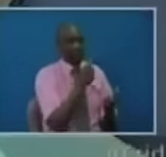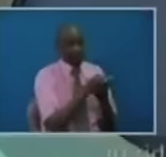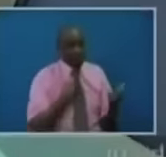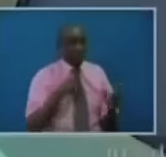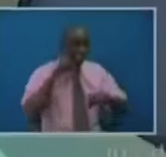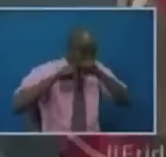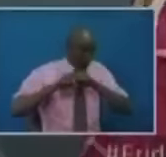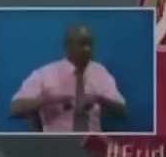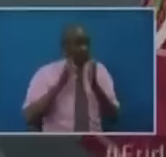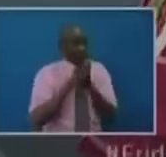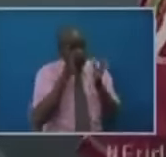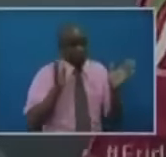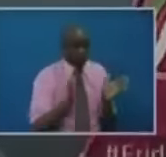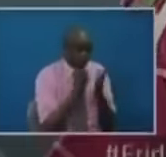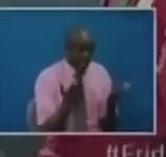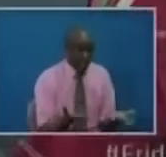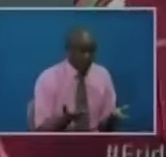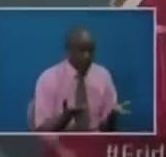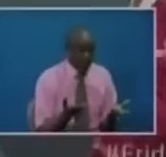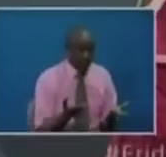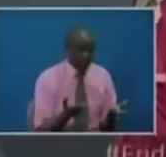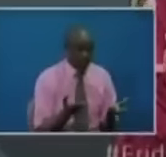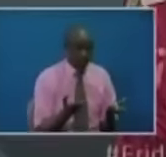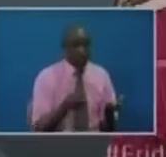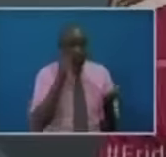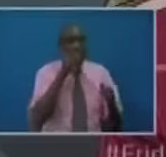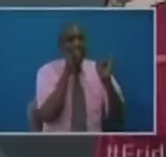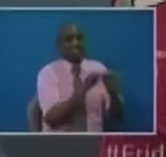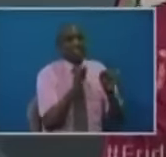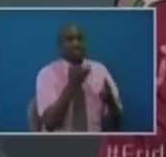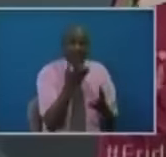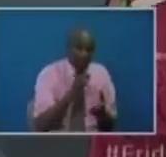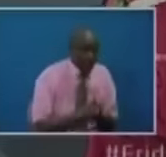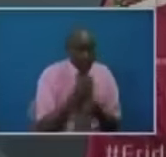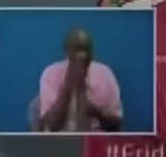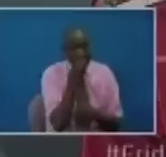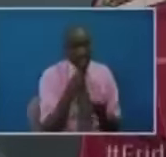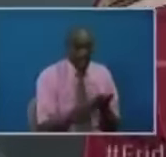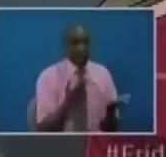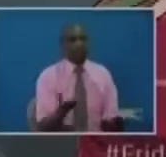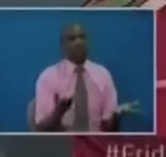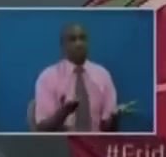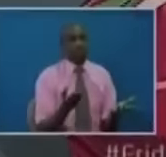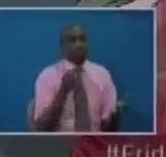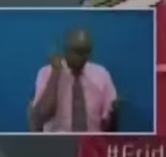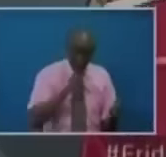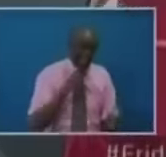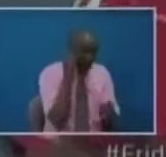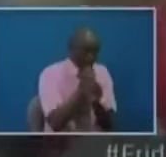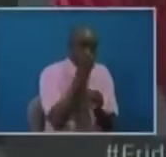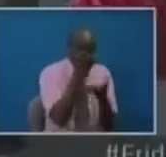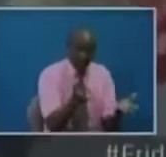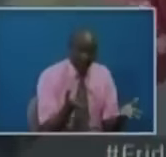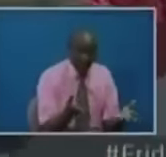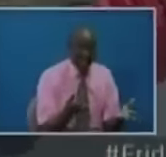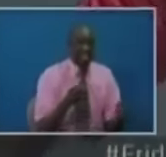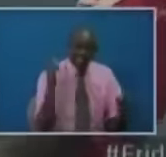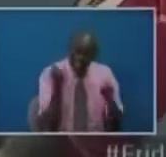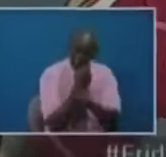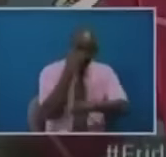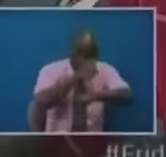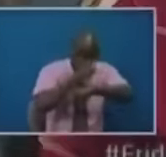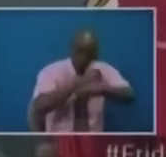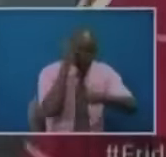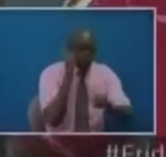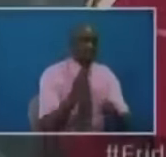depends with how much you're pushing. Mm. You just can't stay there and you're like, yeah, there's money, and you're not working for it. Right. You must work for it. Mm-hmm. In every institution, in every